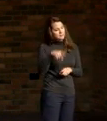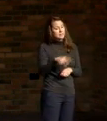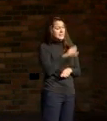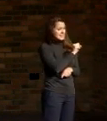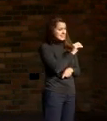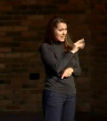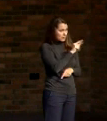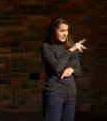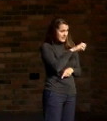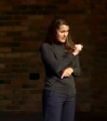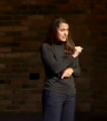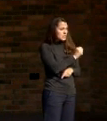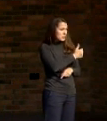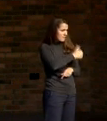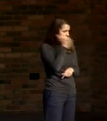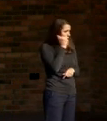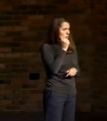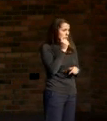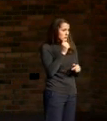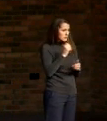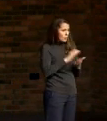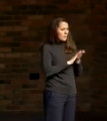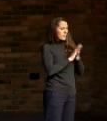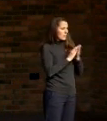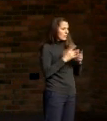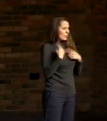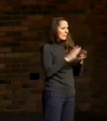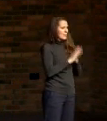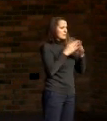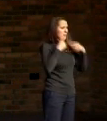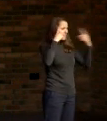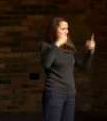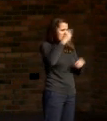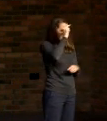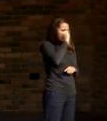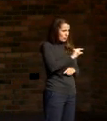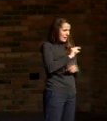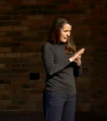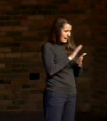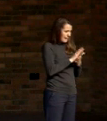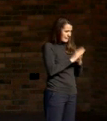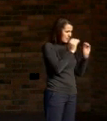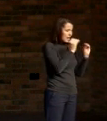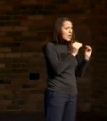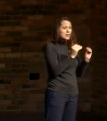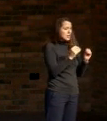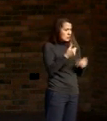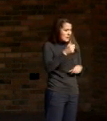Socrates who refused in his rise to prominence in Greek academia to honor the gods of